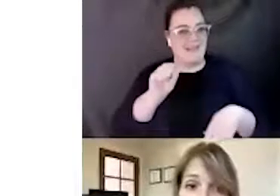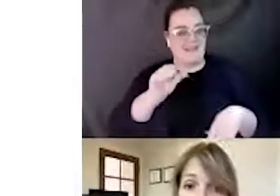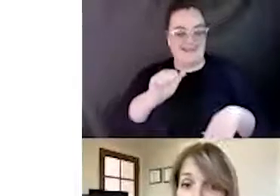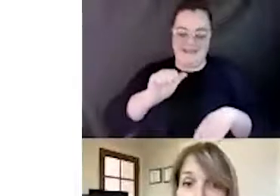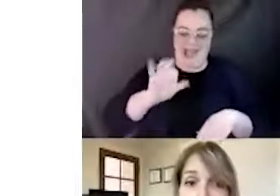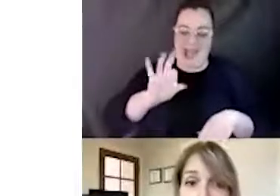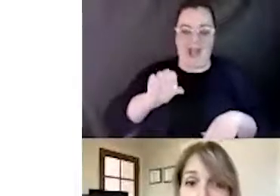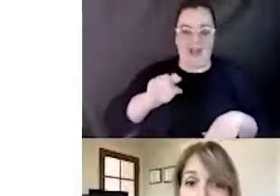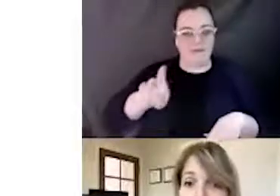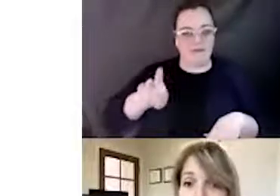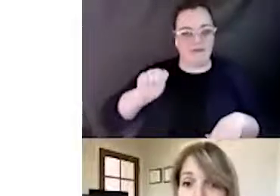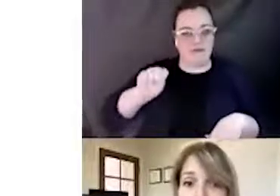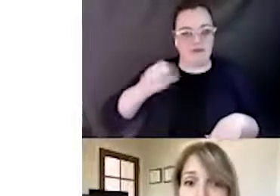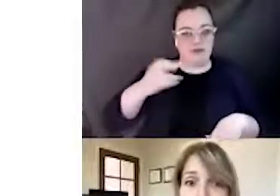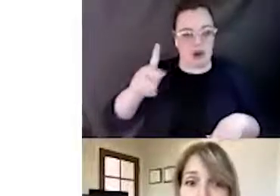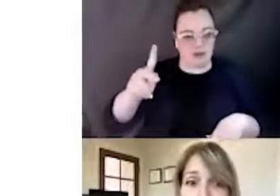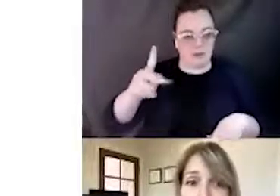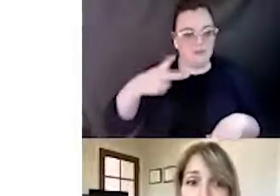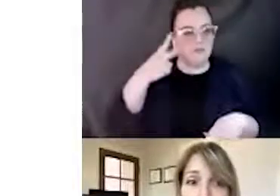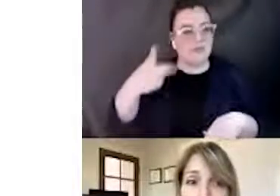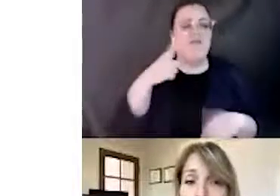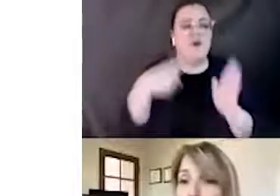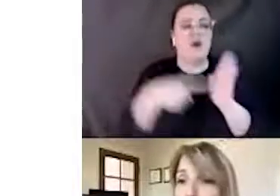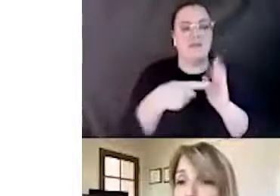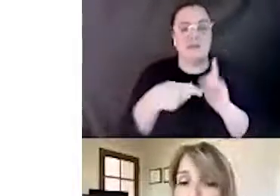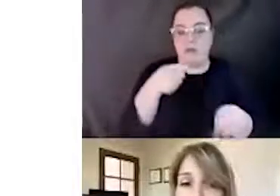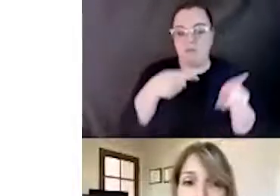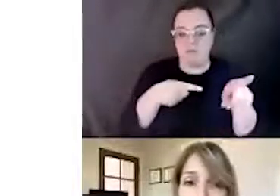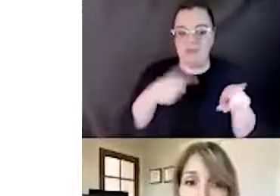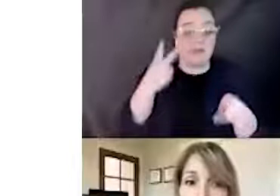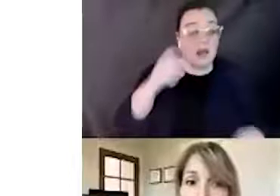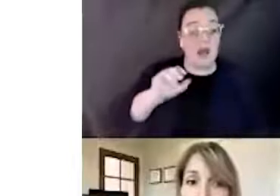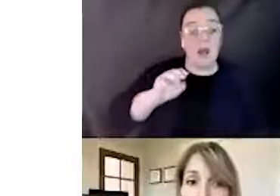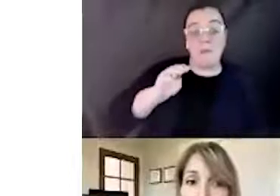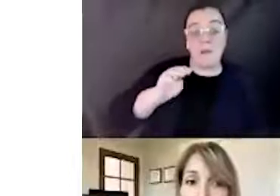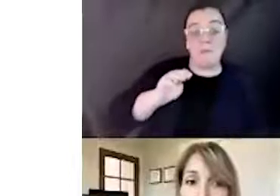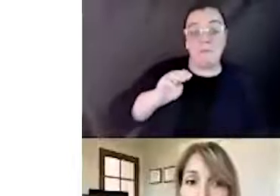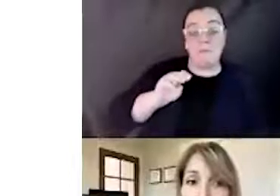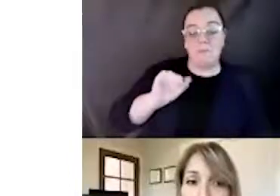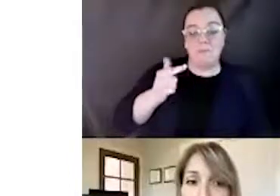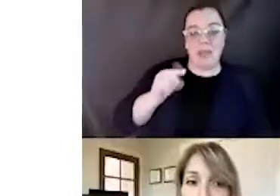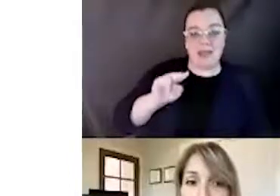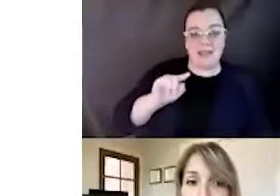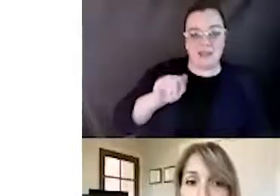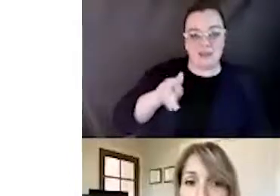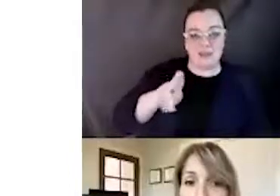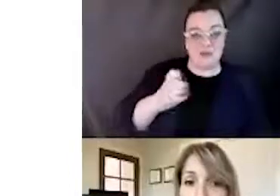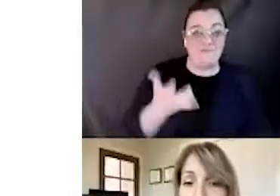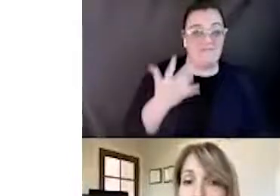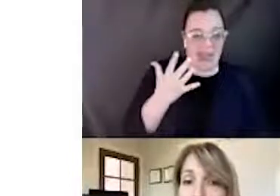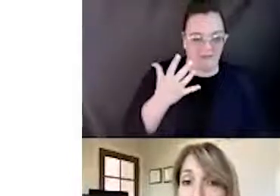at this waveform, this is an example from Ridgecrest. There was a magnitude 5 earthquake just before the main shock here, the largest magnitude